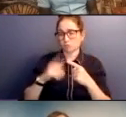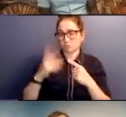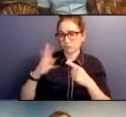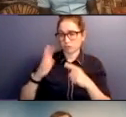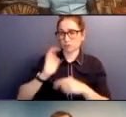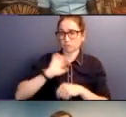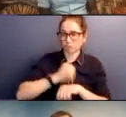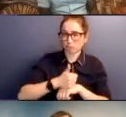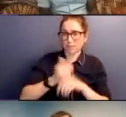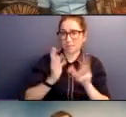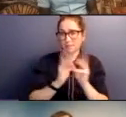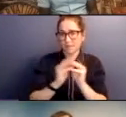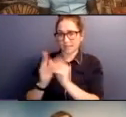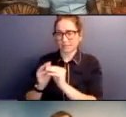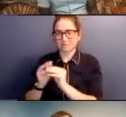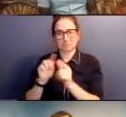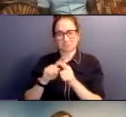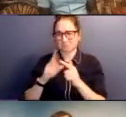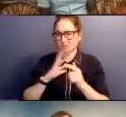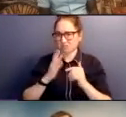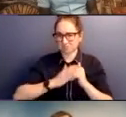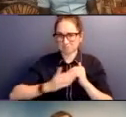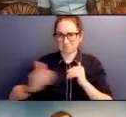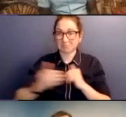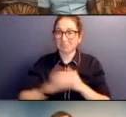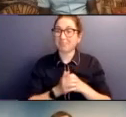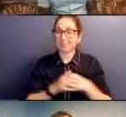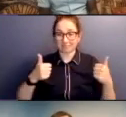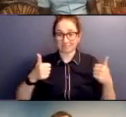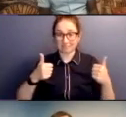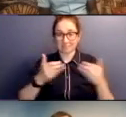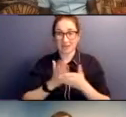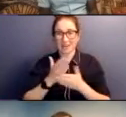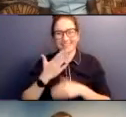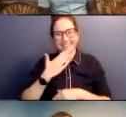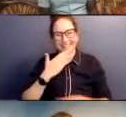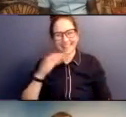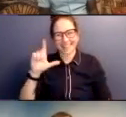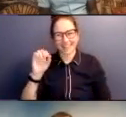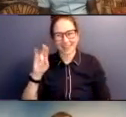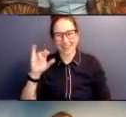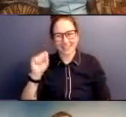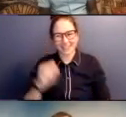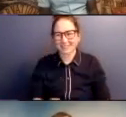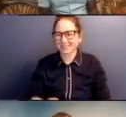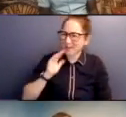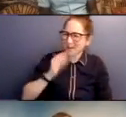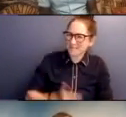established, then we good to go. All right. Thank you so much, Lewis. You're welcome.